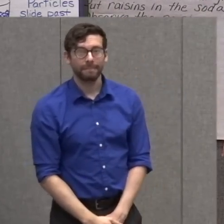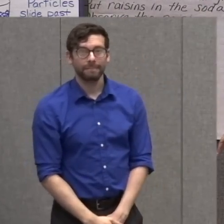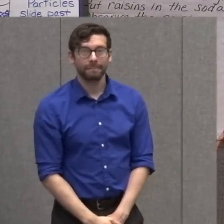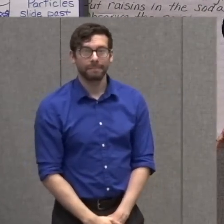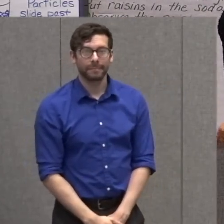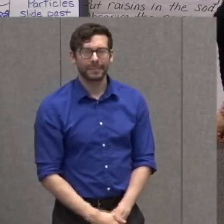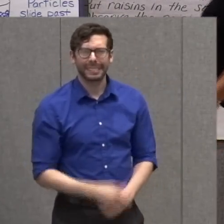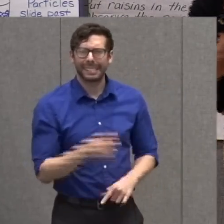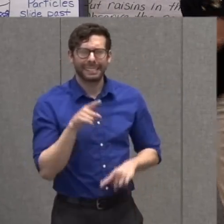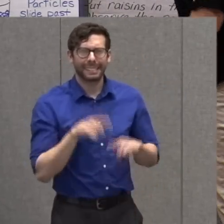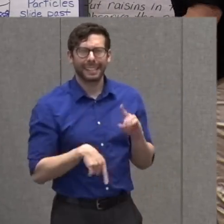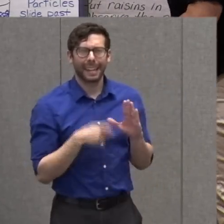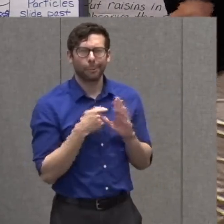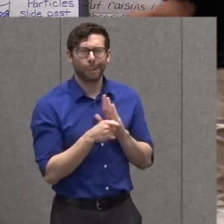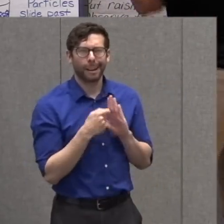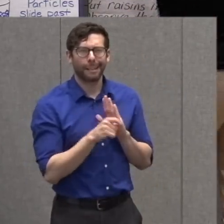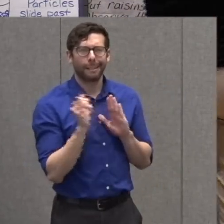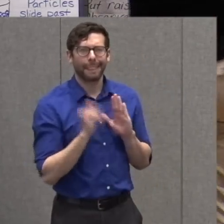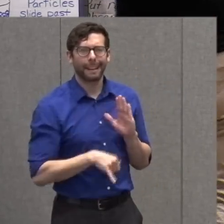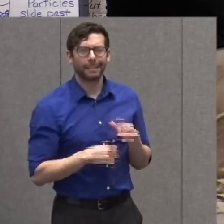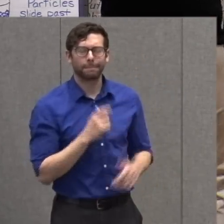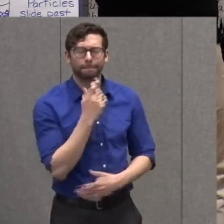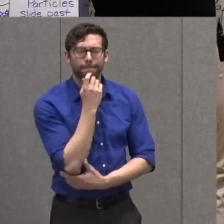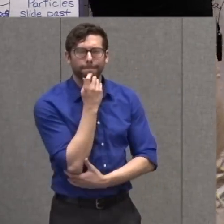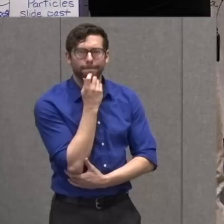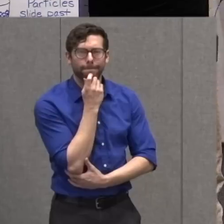that. Let me think. Let's